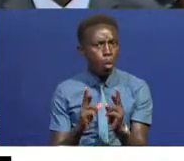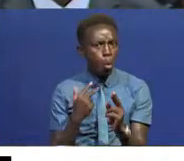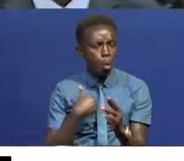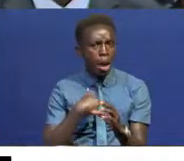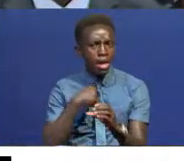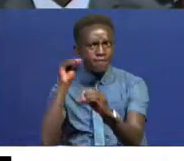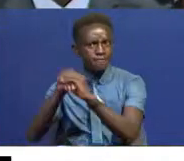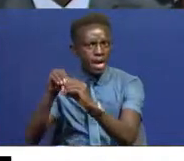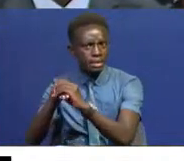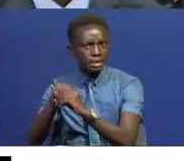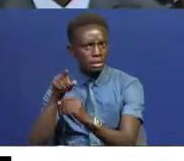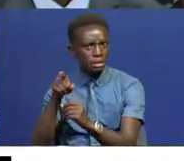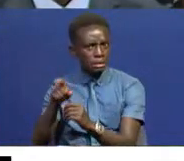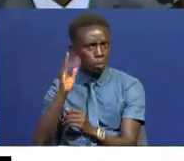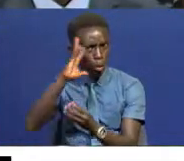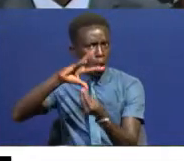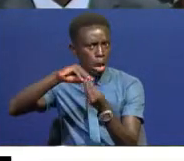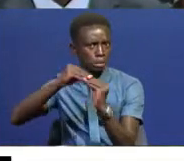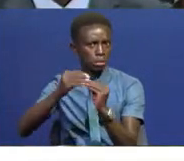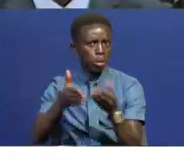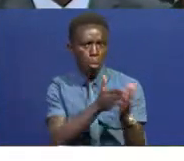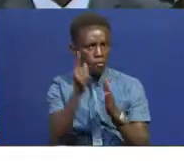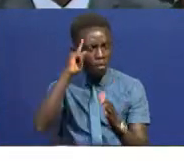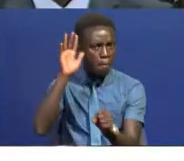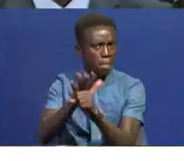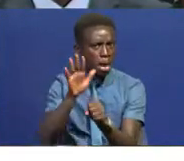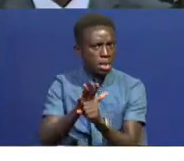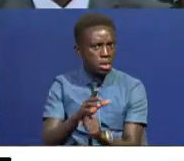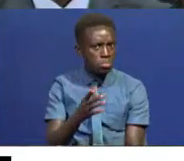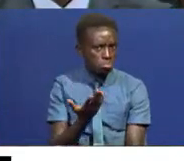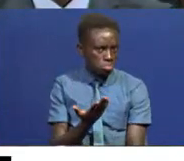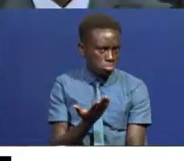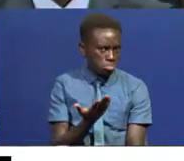and create opportunities for many, if not all?